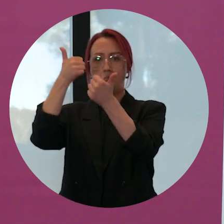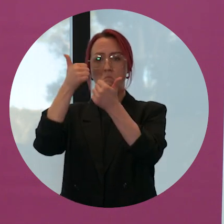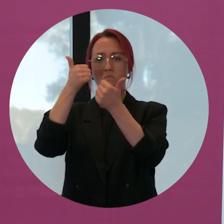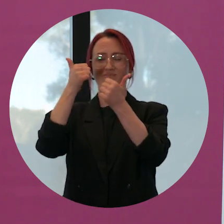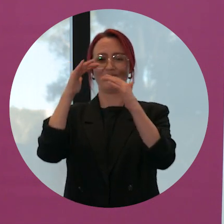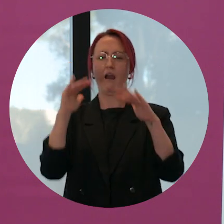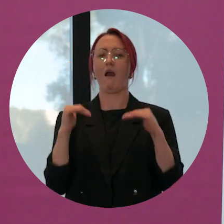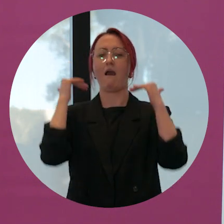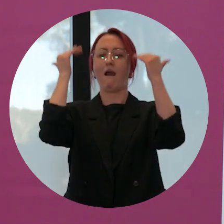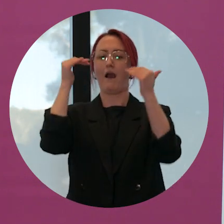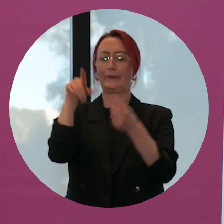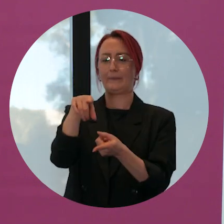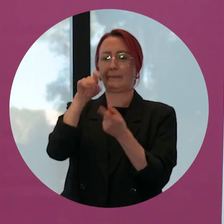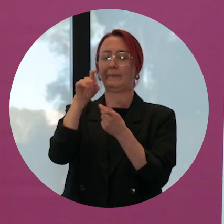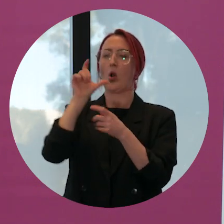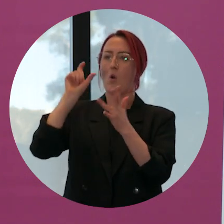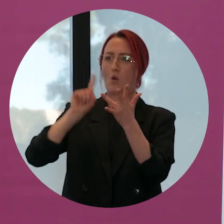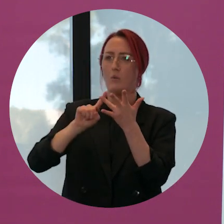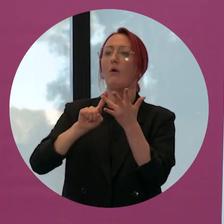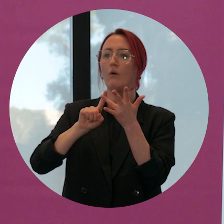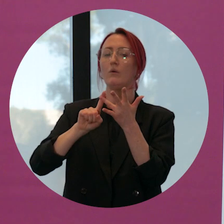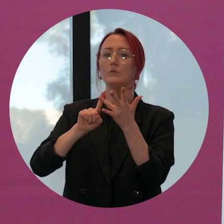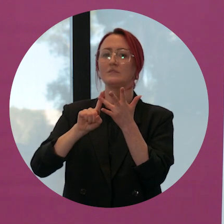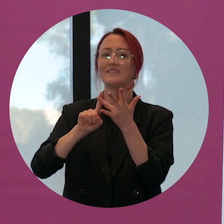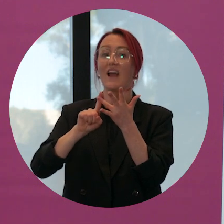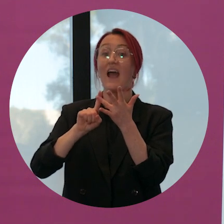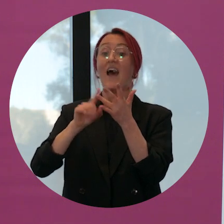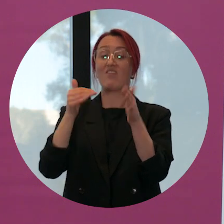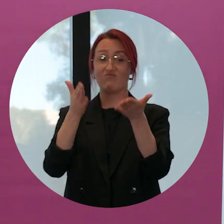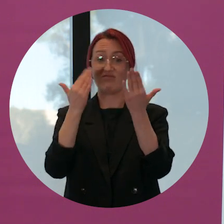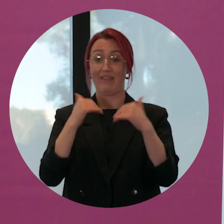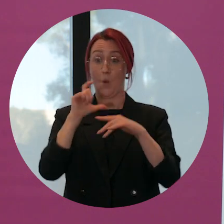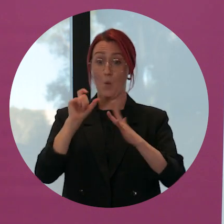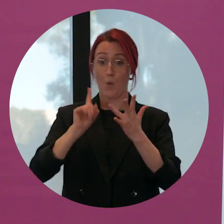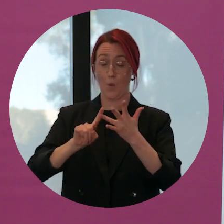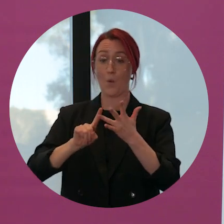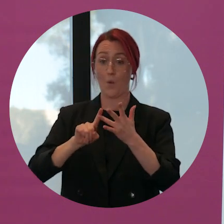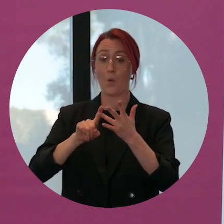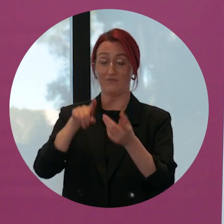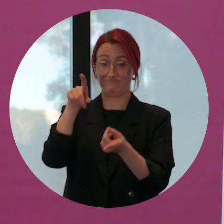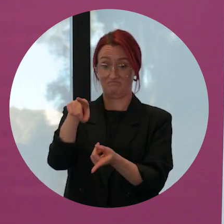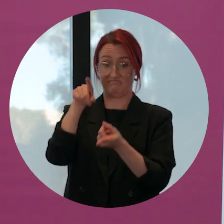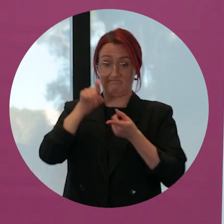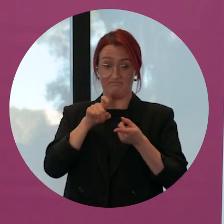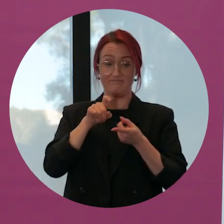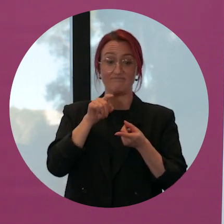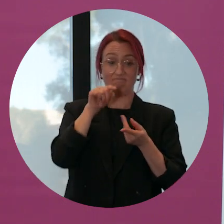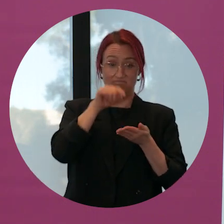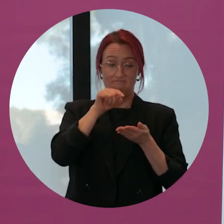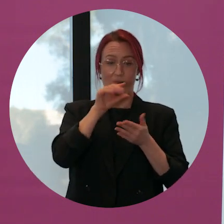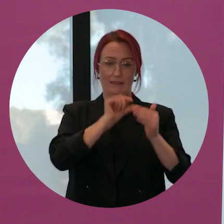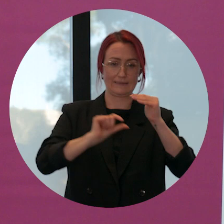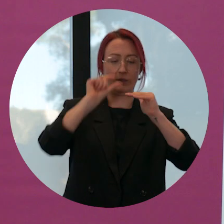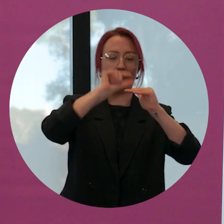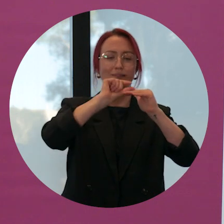from waste lithium-ion batteries. And then the extracted cobalt is deposited on a surface as cobalt metal using